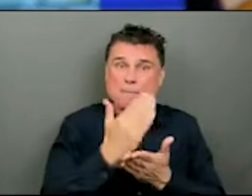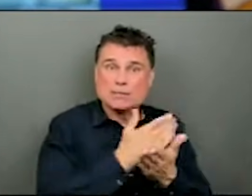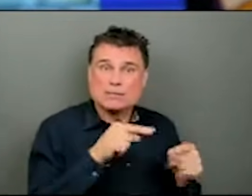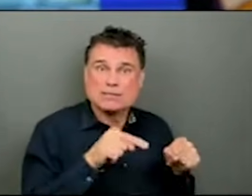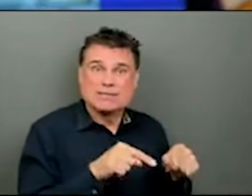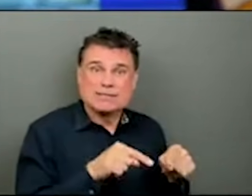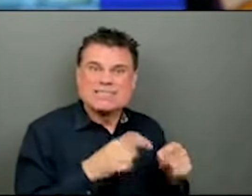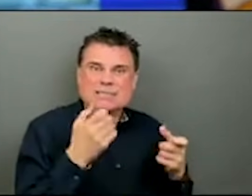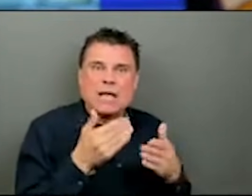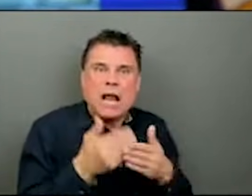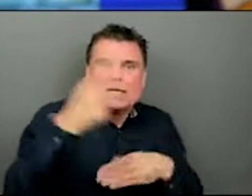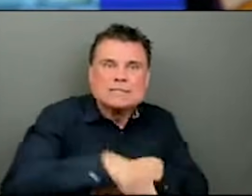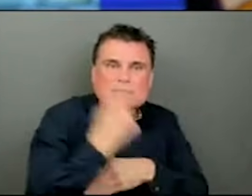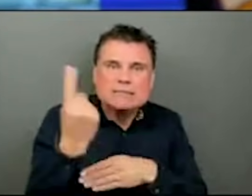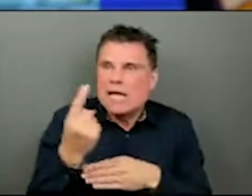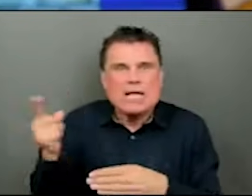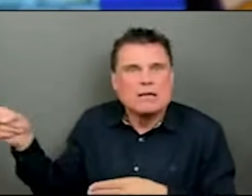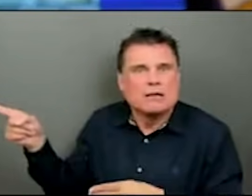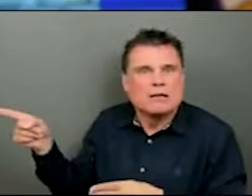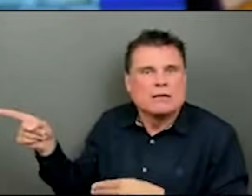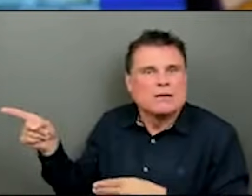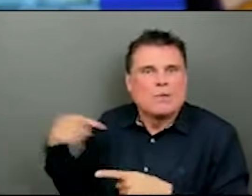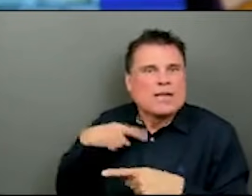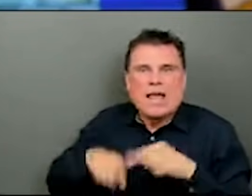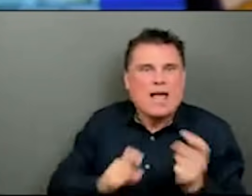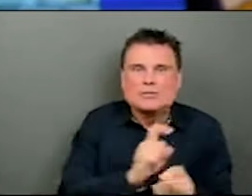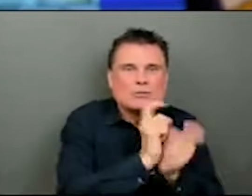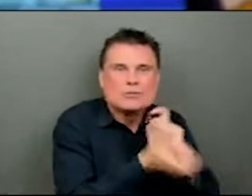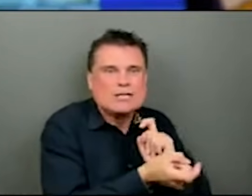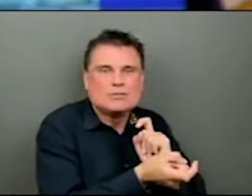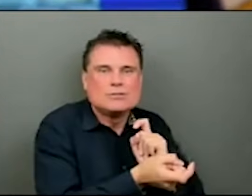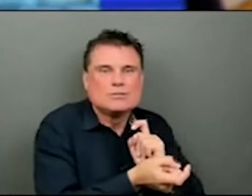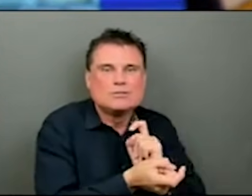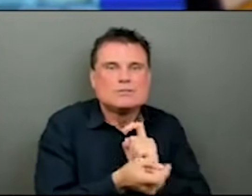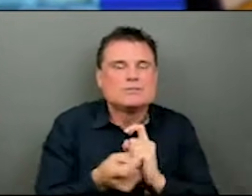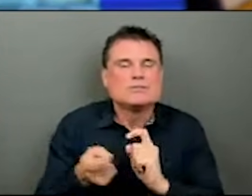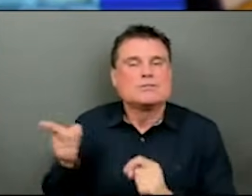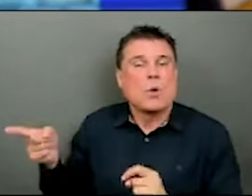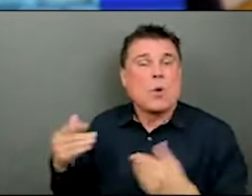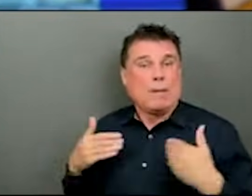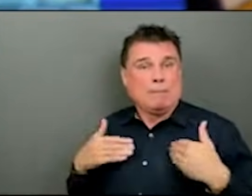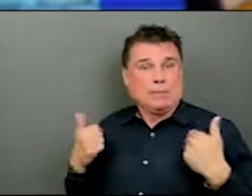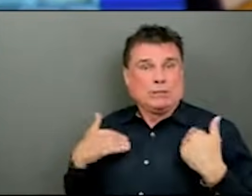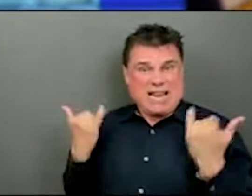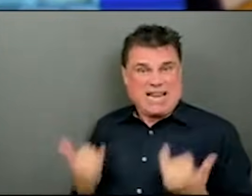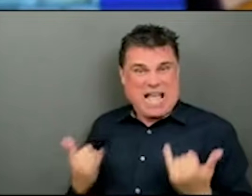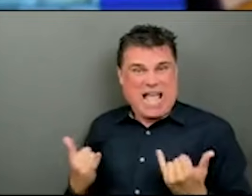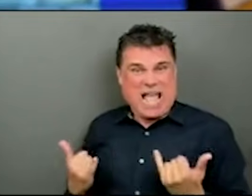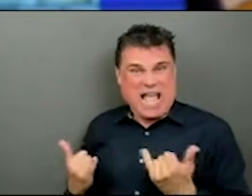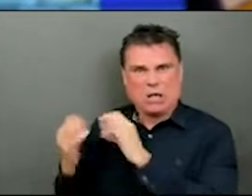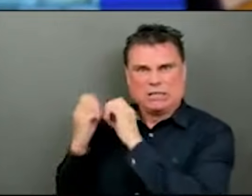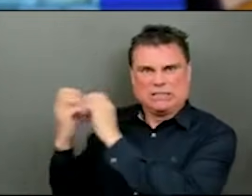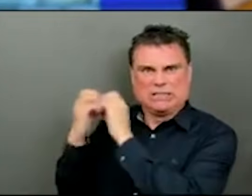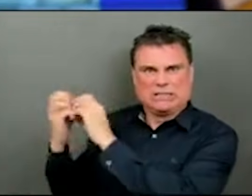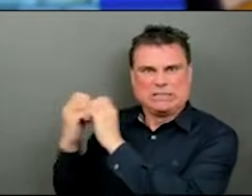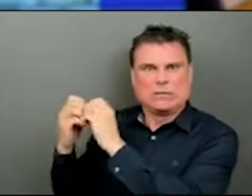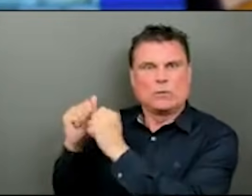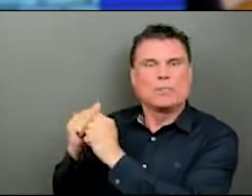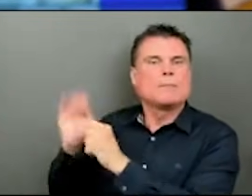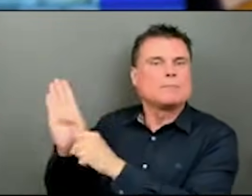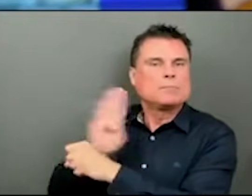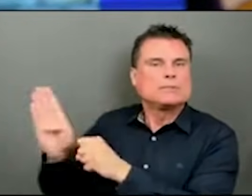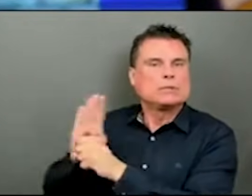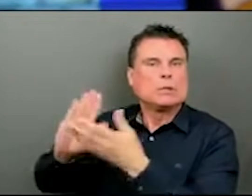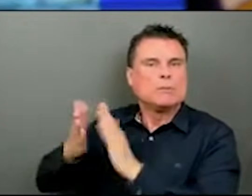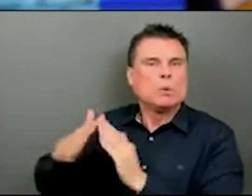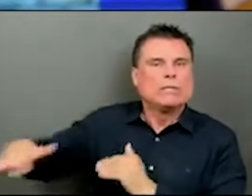next day. I know Minister Robinson was speaking with the Chamber of Commerce here in the Capital Region and talked about her plans